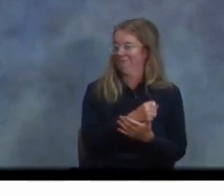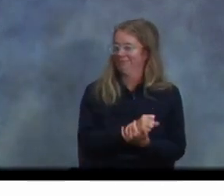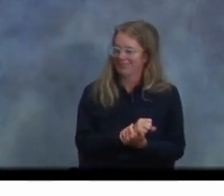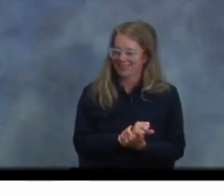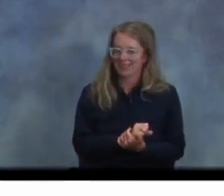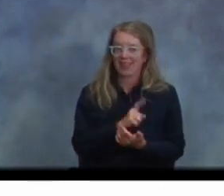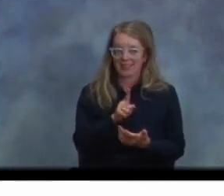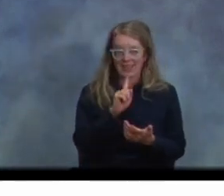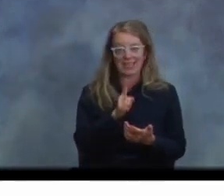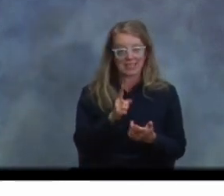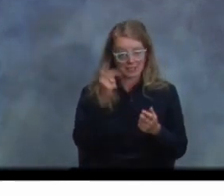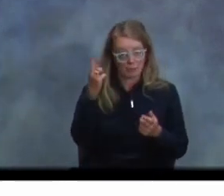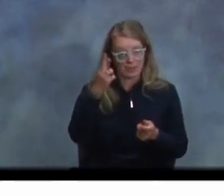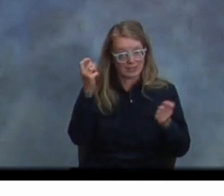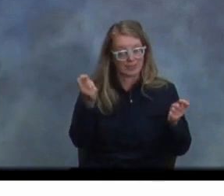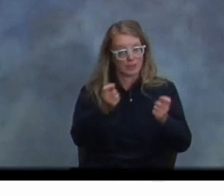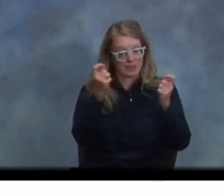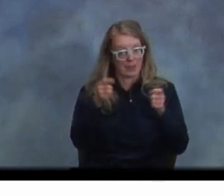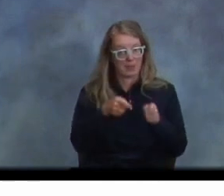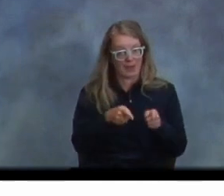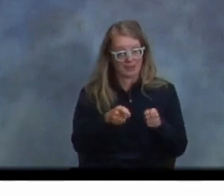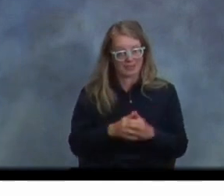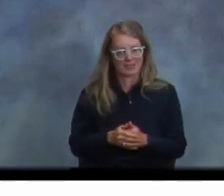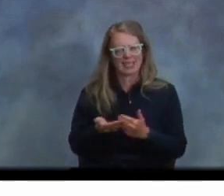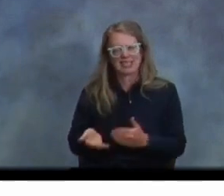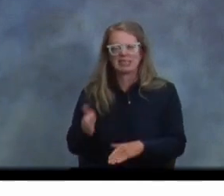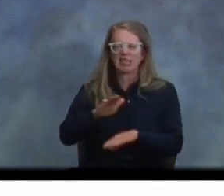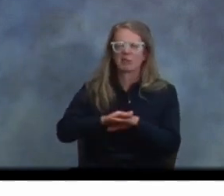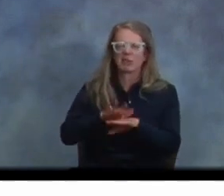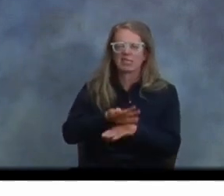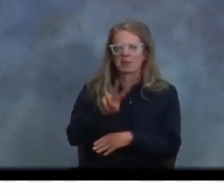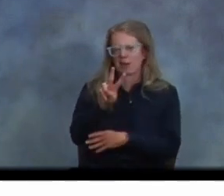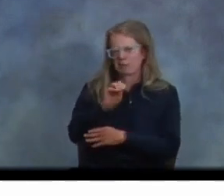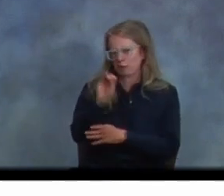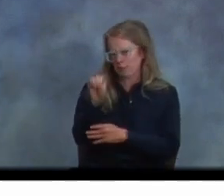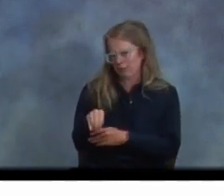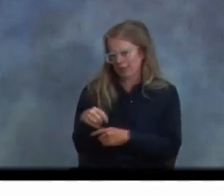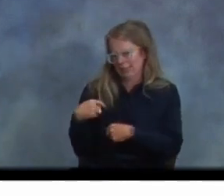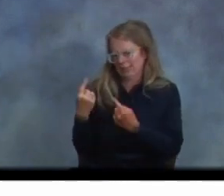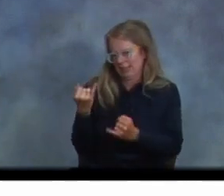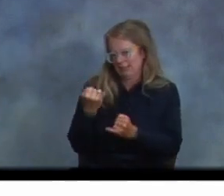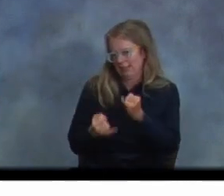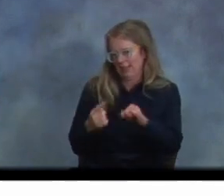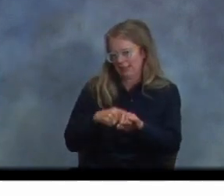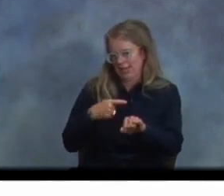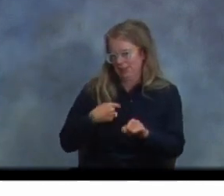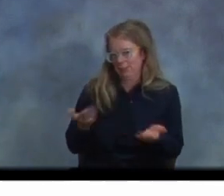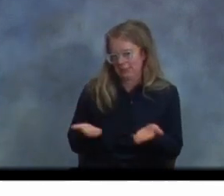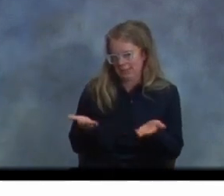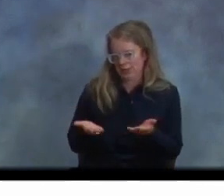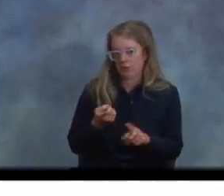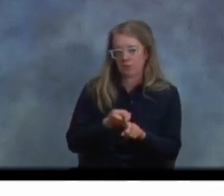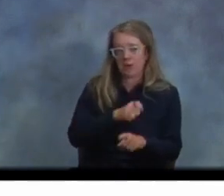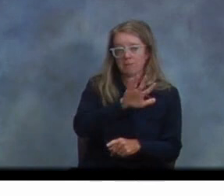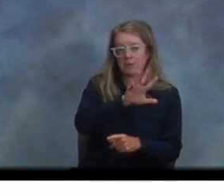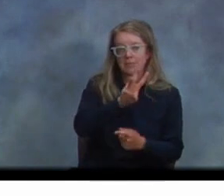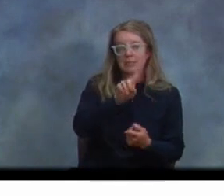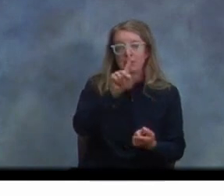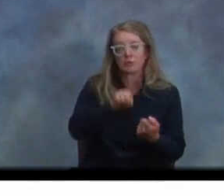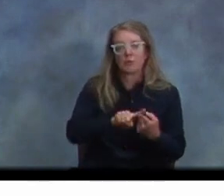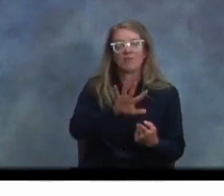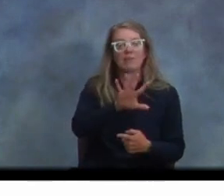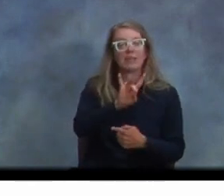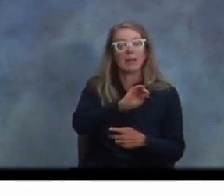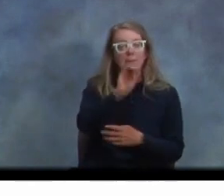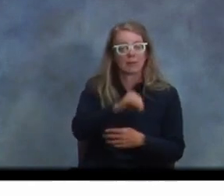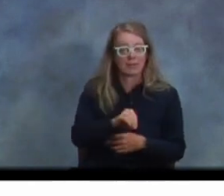to be celebrated for sure. Increasing about 2 percentage points is the last update, from 56 to 58%.